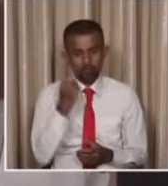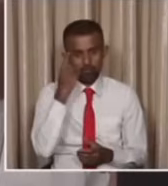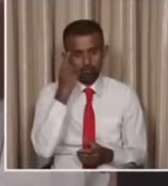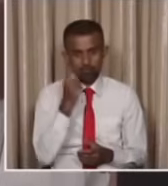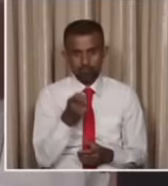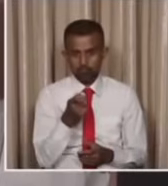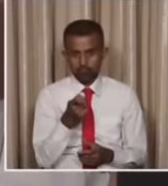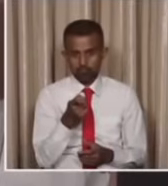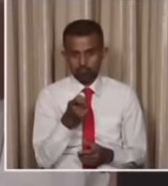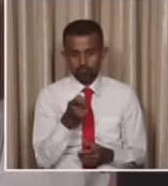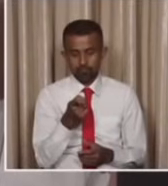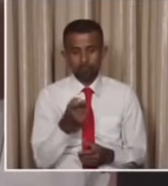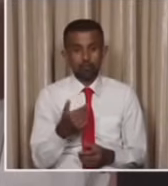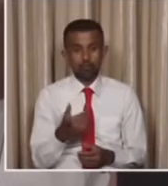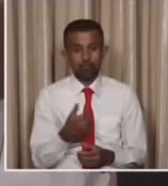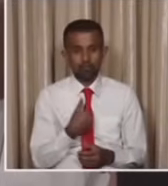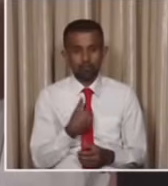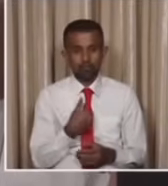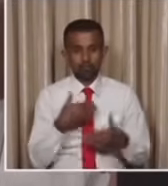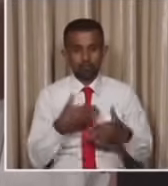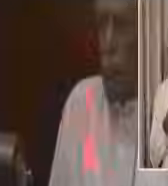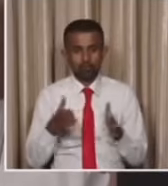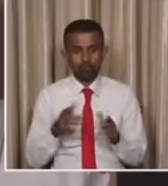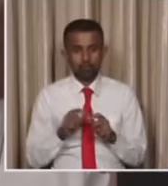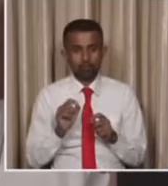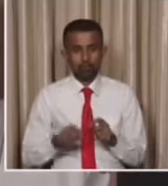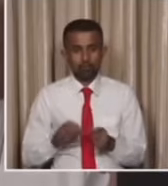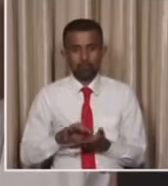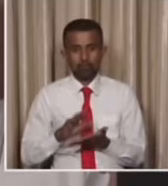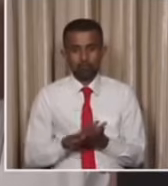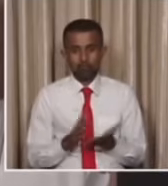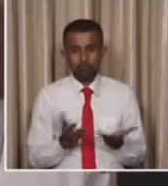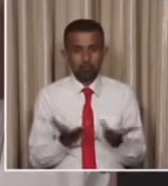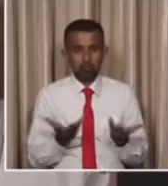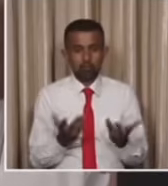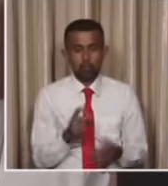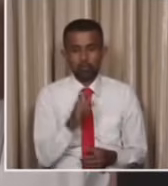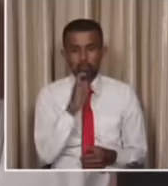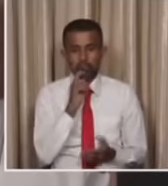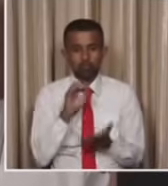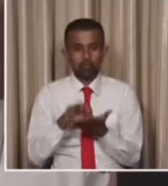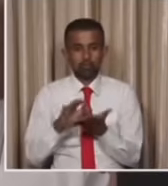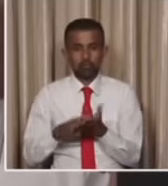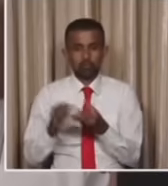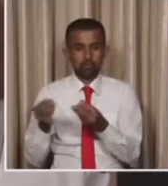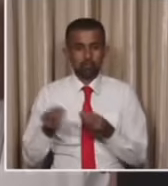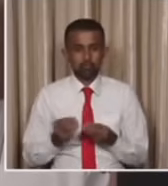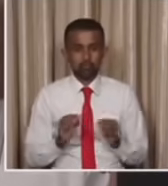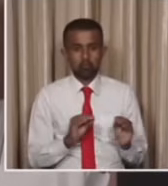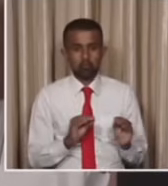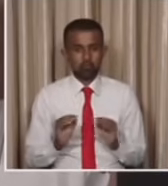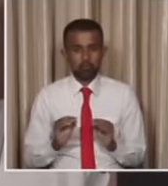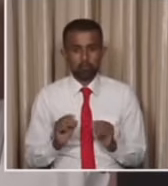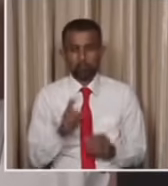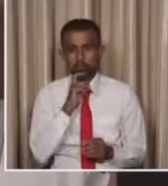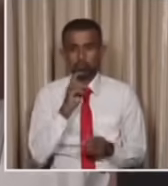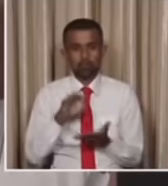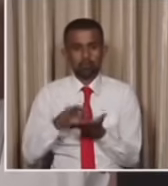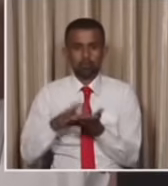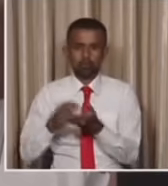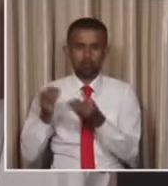one. Apita cabinet mallen teerna ganna ba usave teernayak dunnayan passe. Usave teernayak